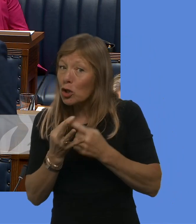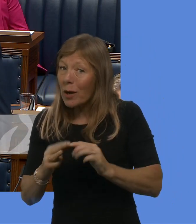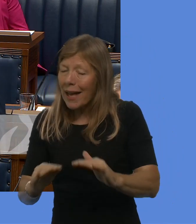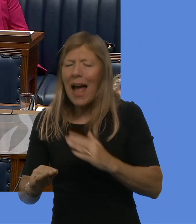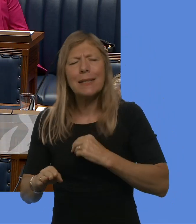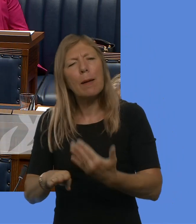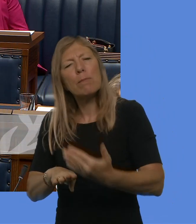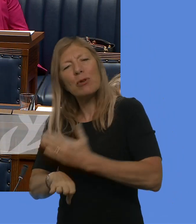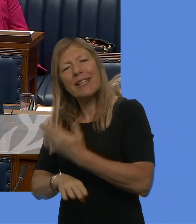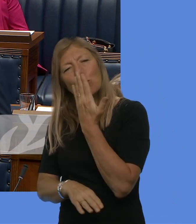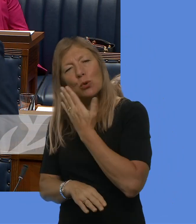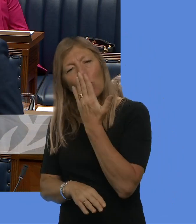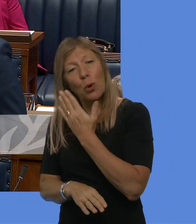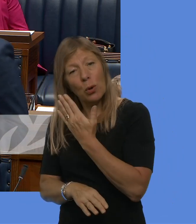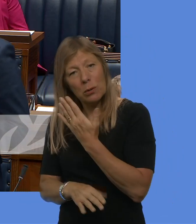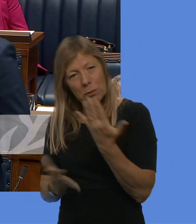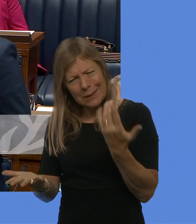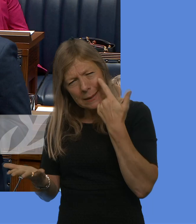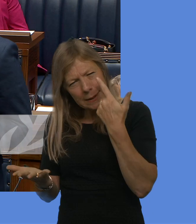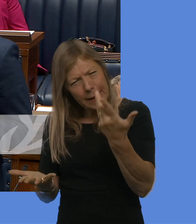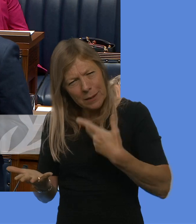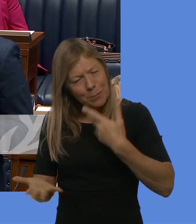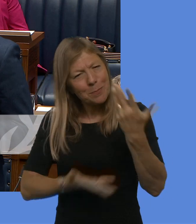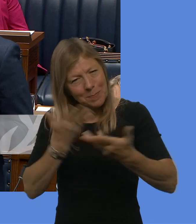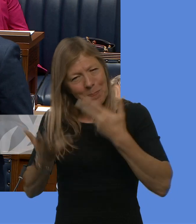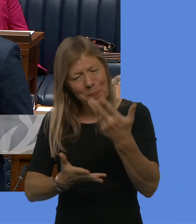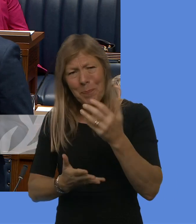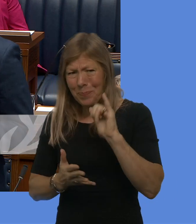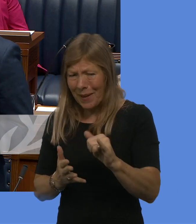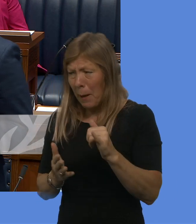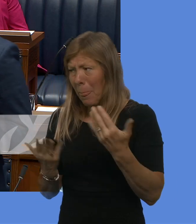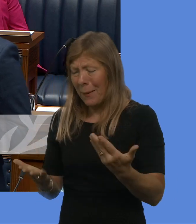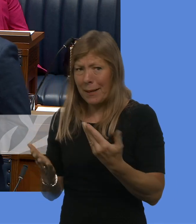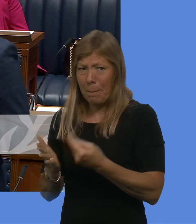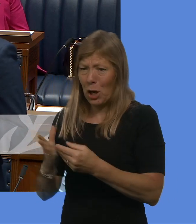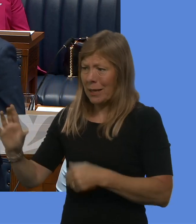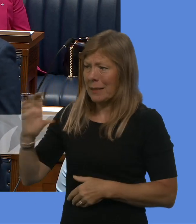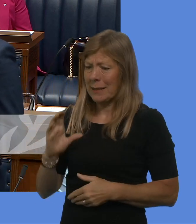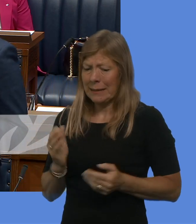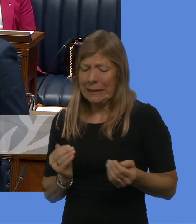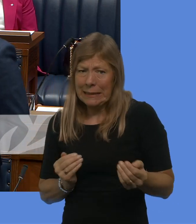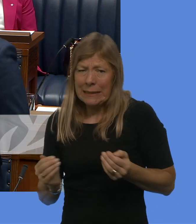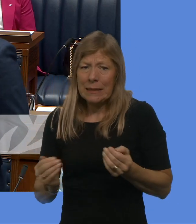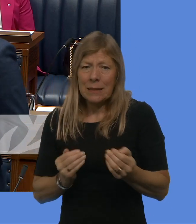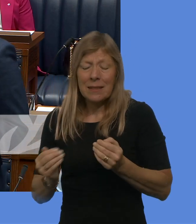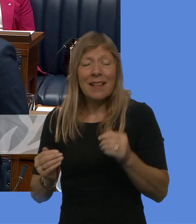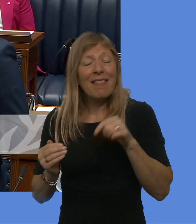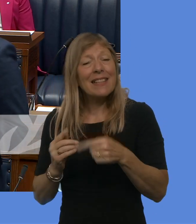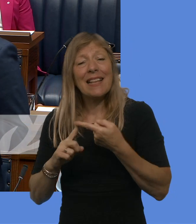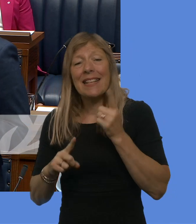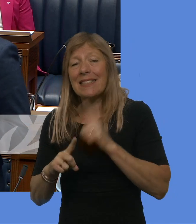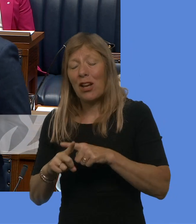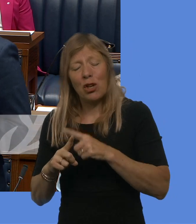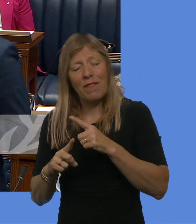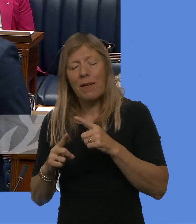is a demonstration that even with the difficult financial constraints that we have to operate in, this Executive is prioritising and